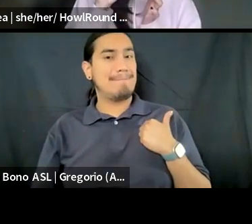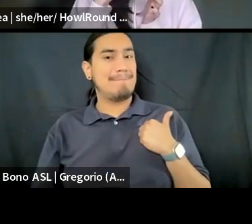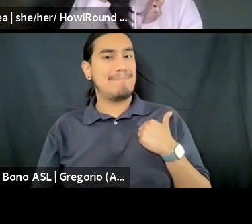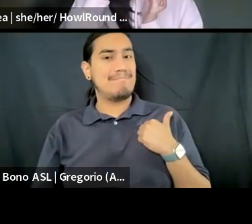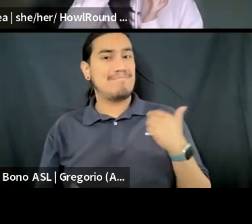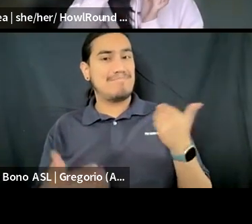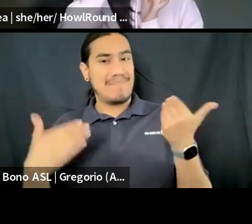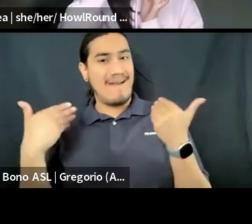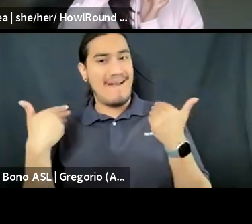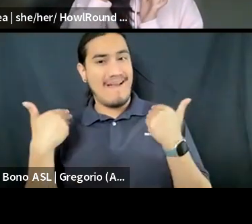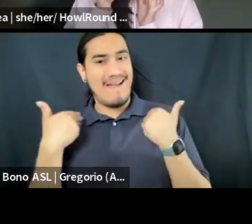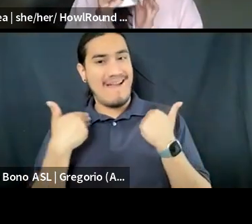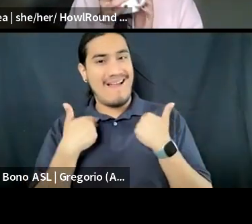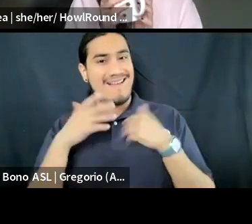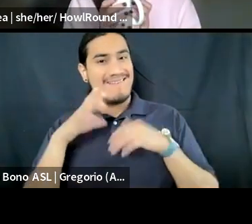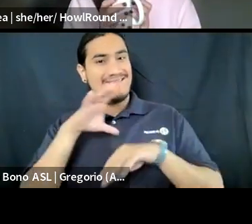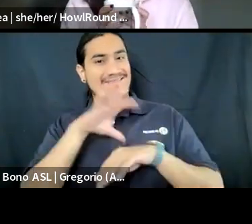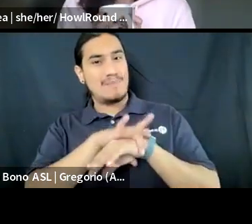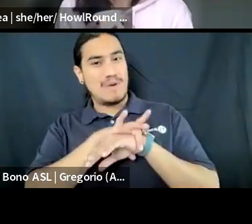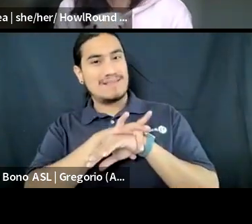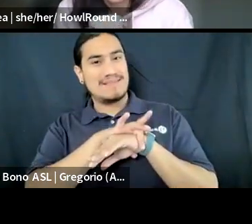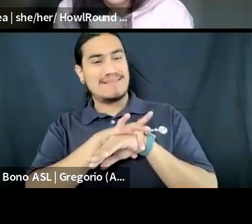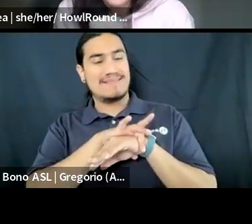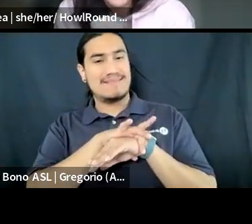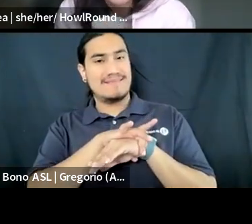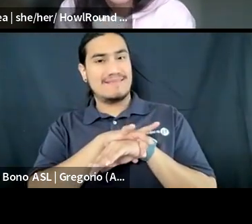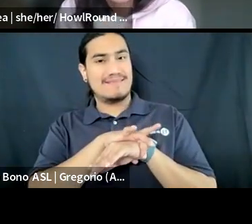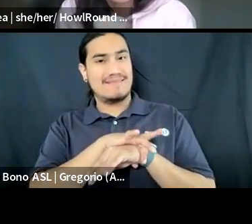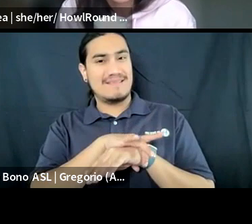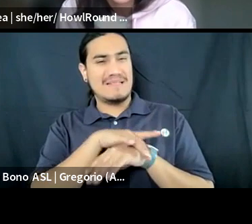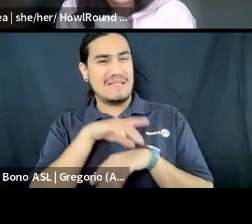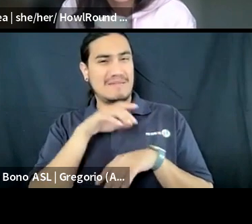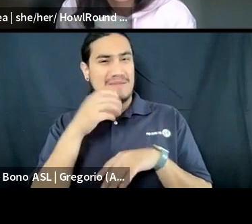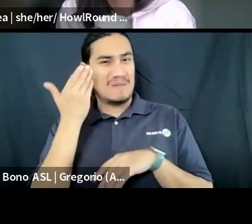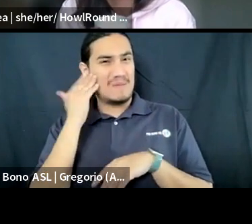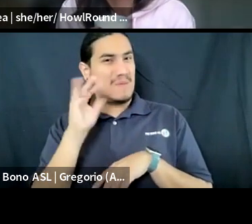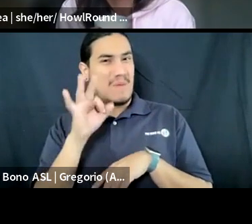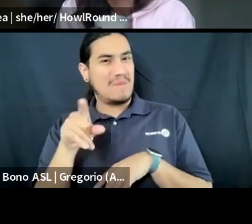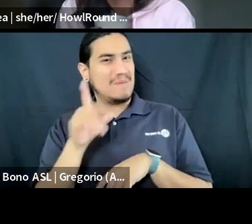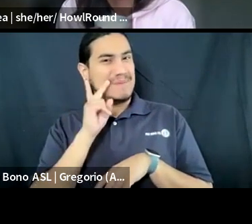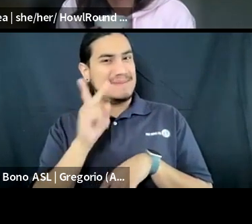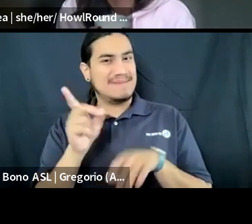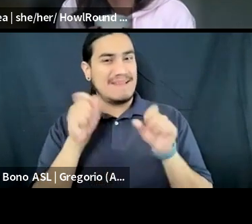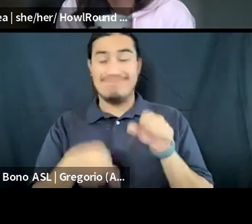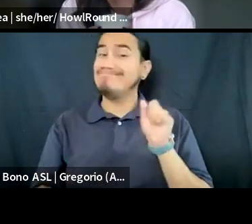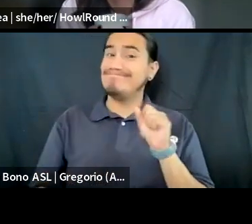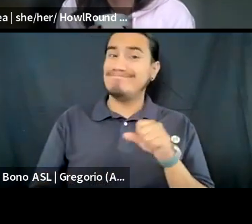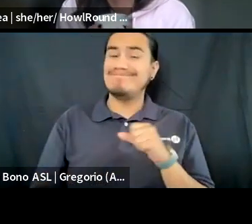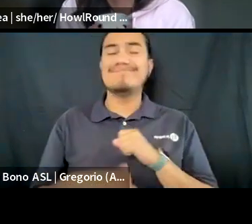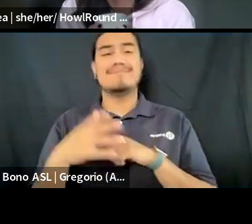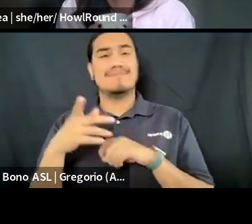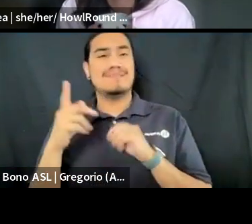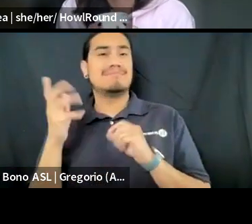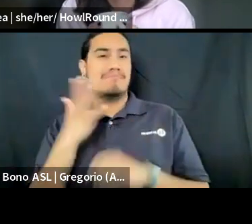I have a bracelet. See, bad enough to see. Yeah. I belong to my